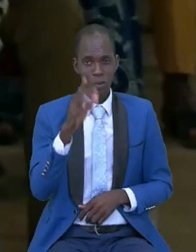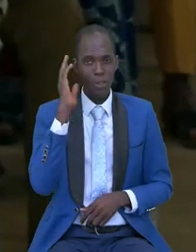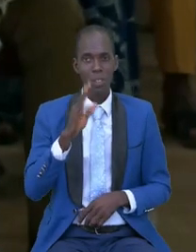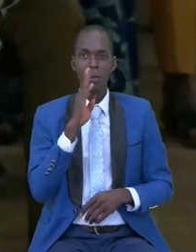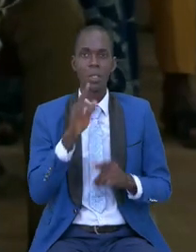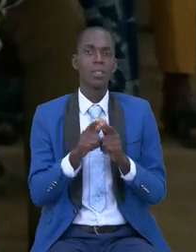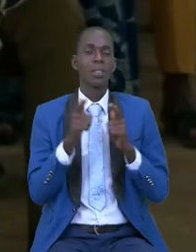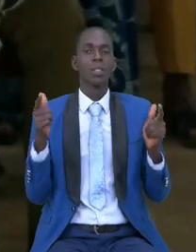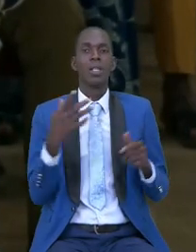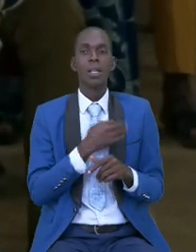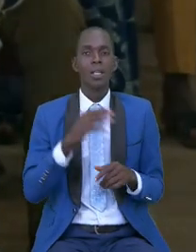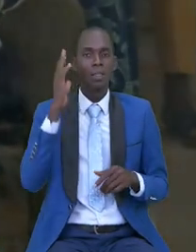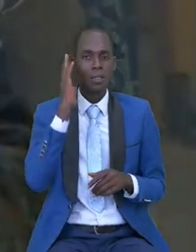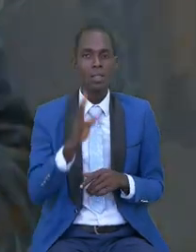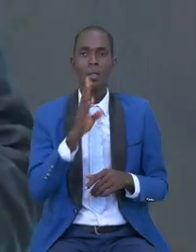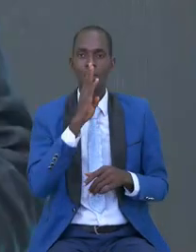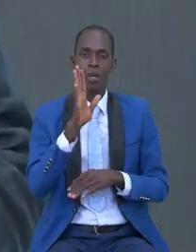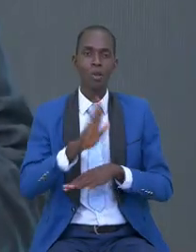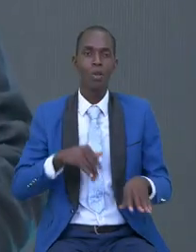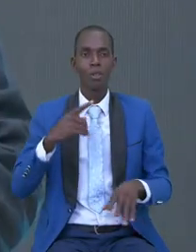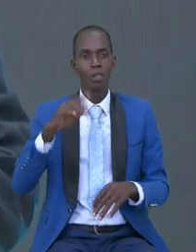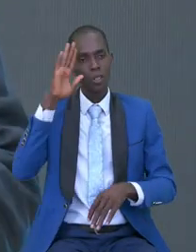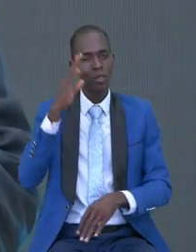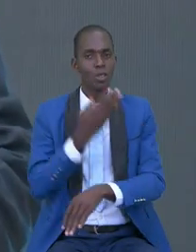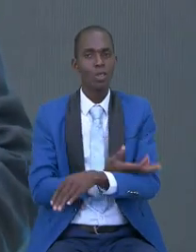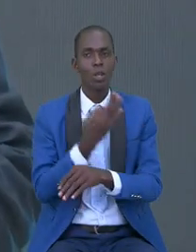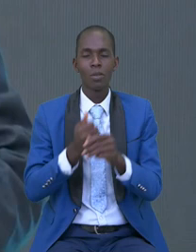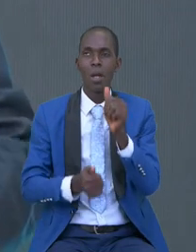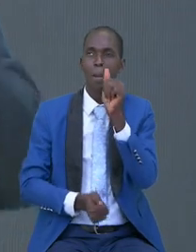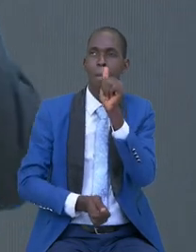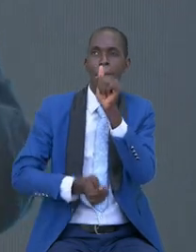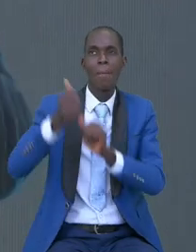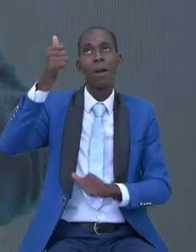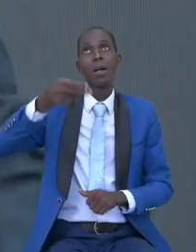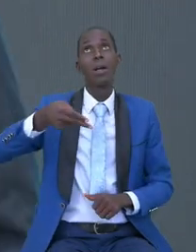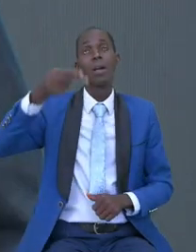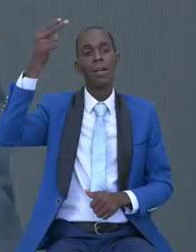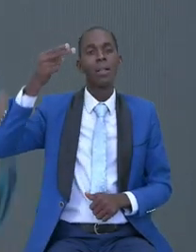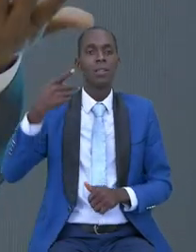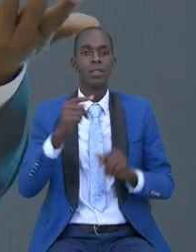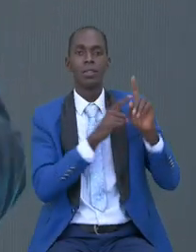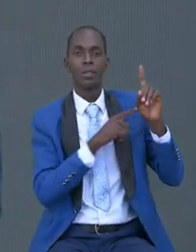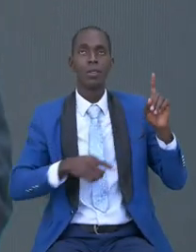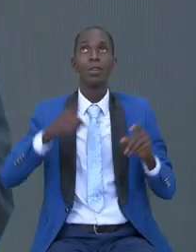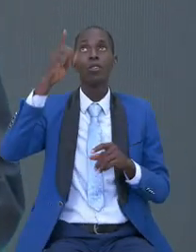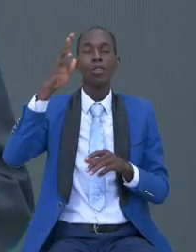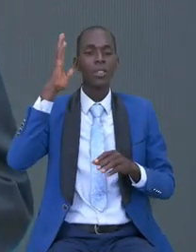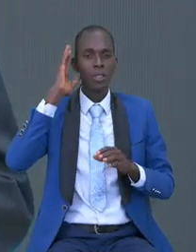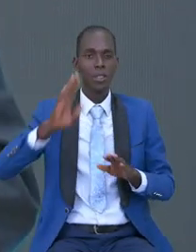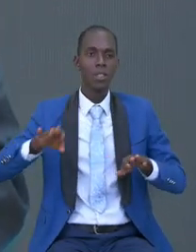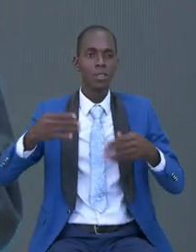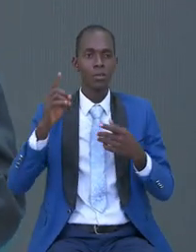be called the Son of the Highest. The Lord God shall give unto him